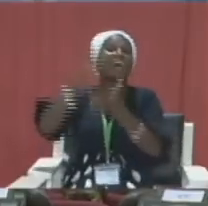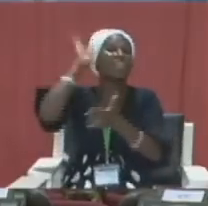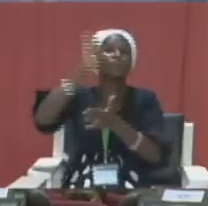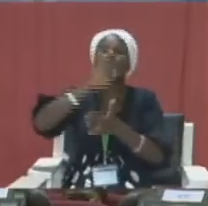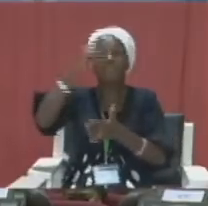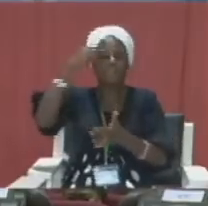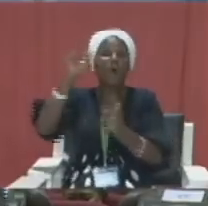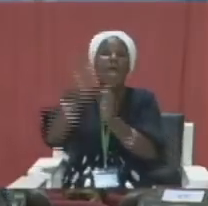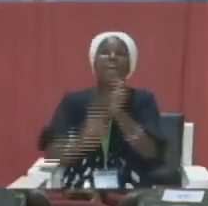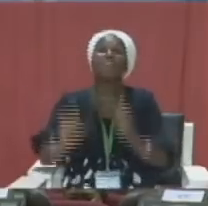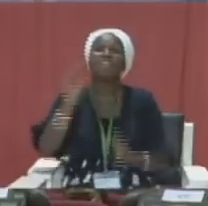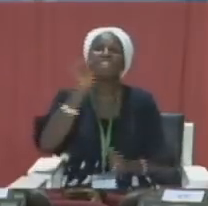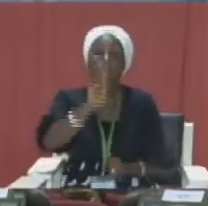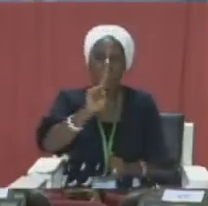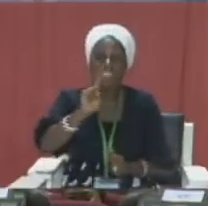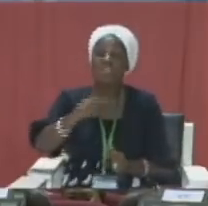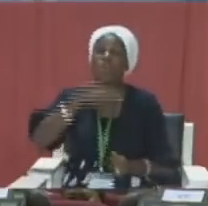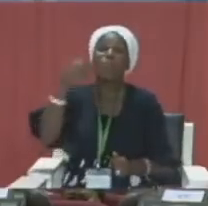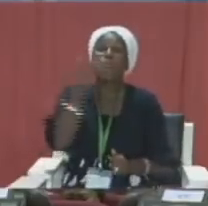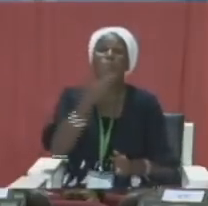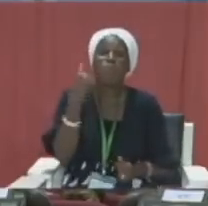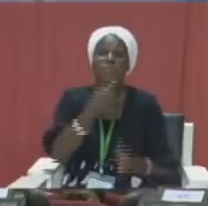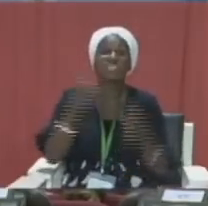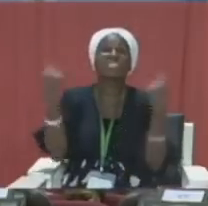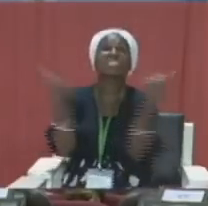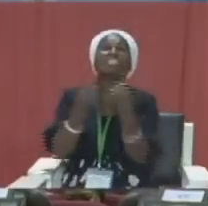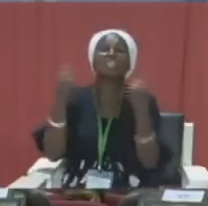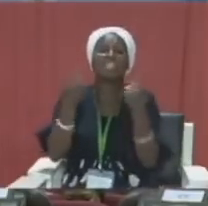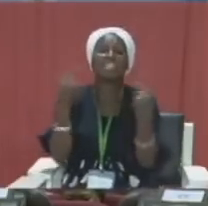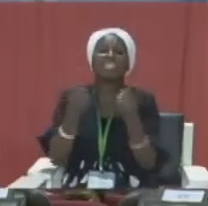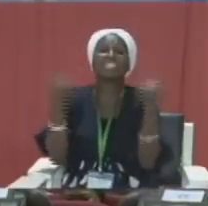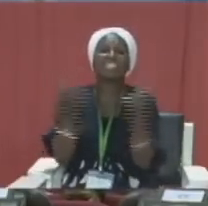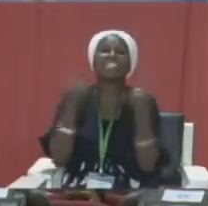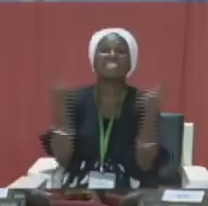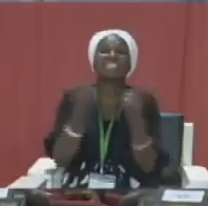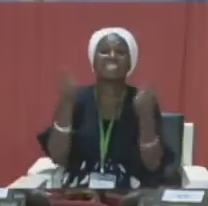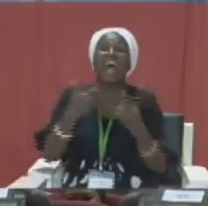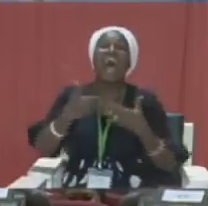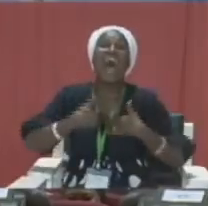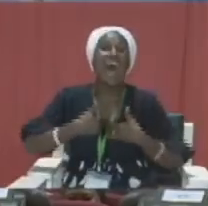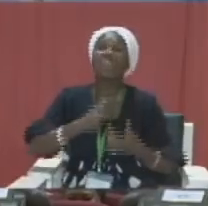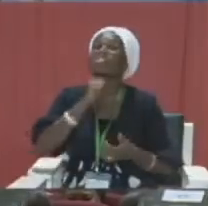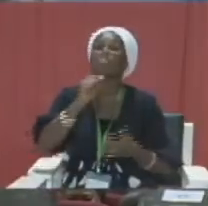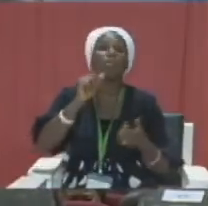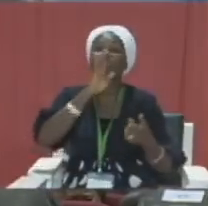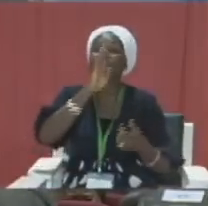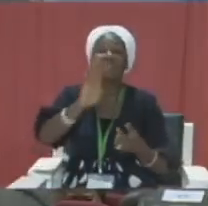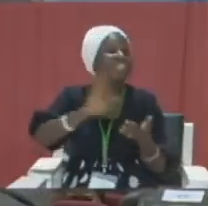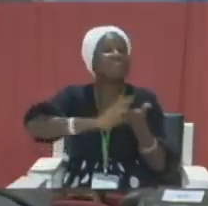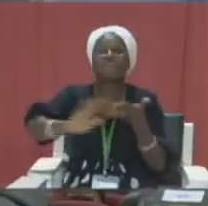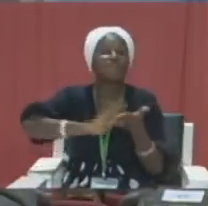everyone whose sin has not been forgiven.